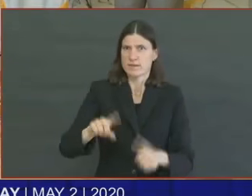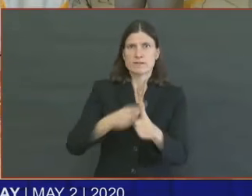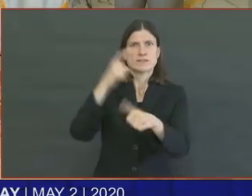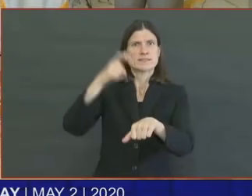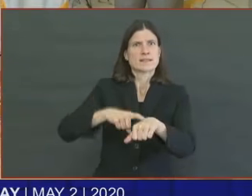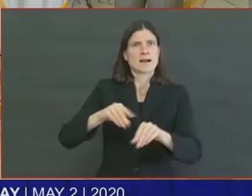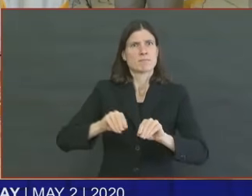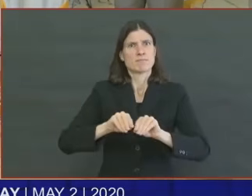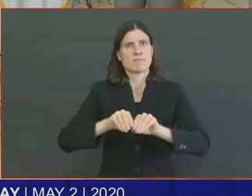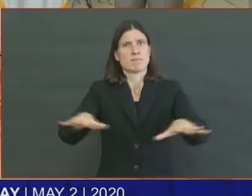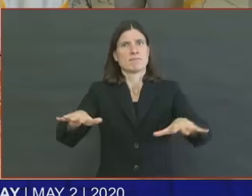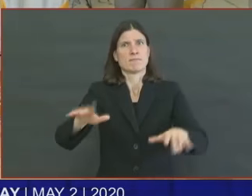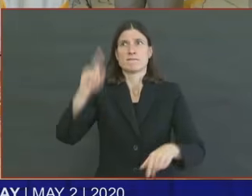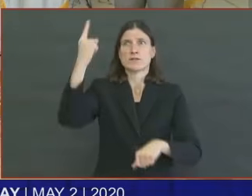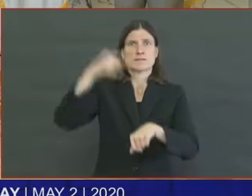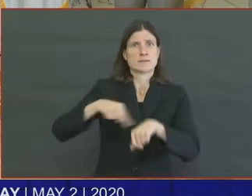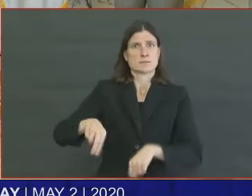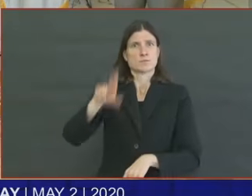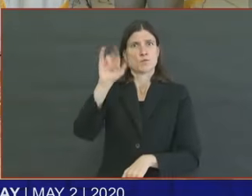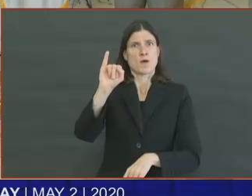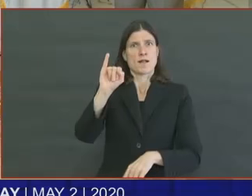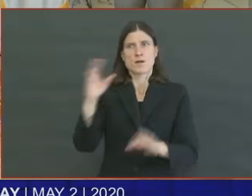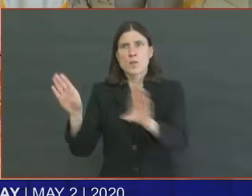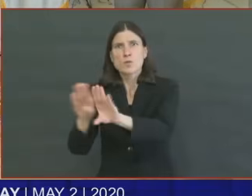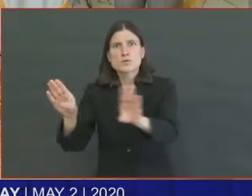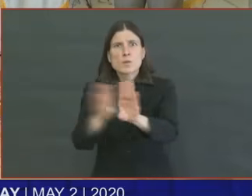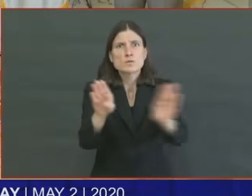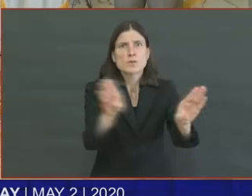like this, quite like this before.